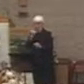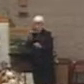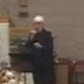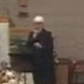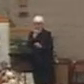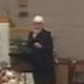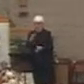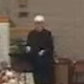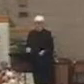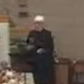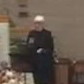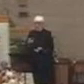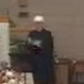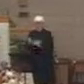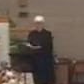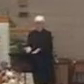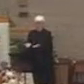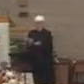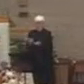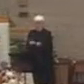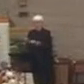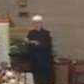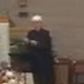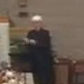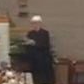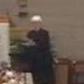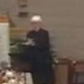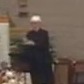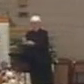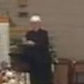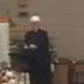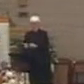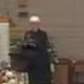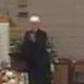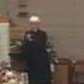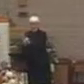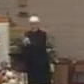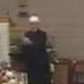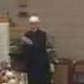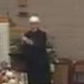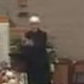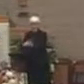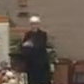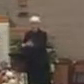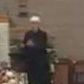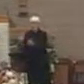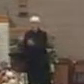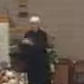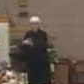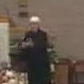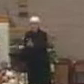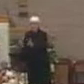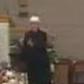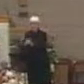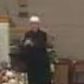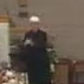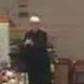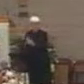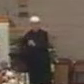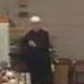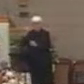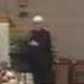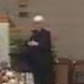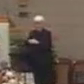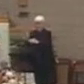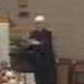he picks you up and you go to another part of your life to encounter him again and again and again. Because at the